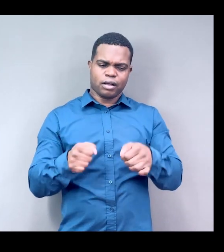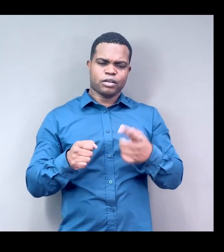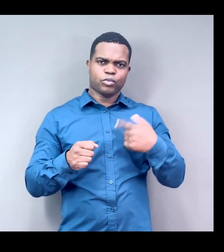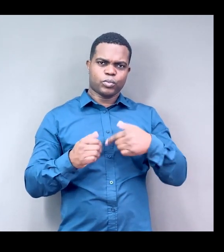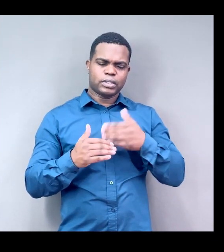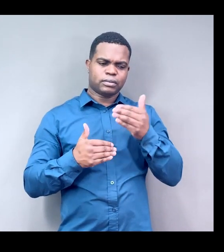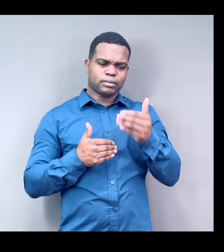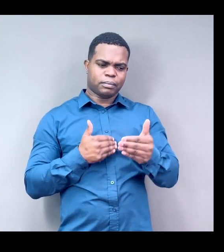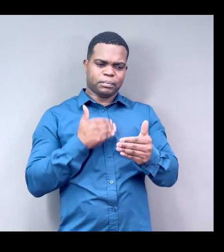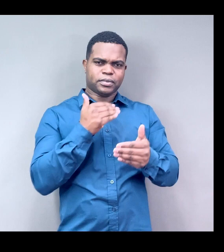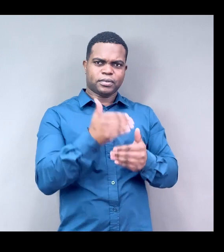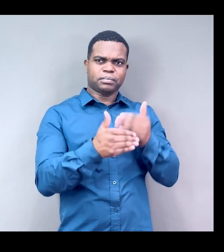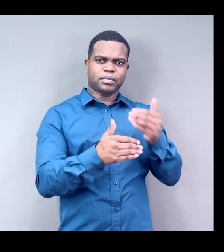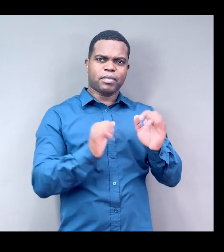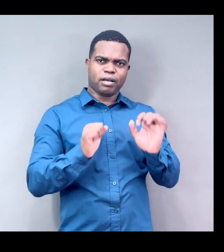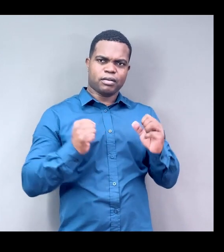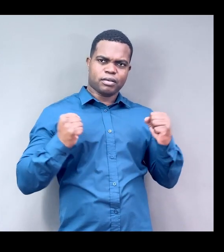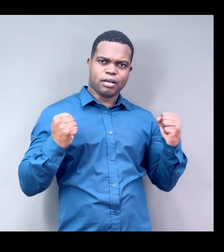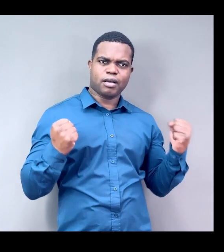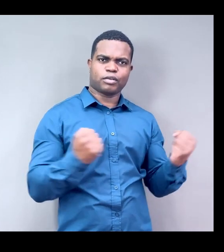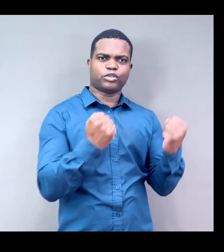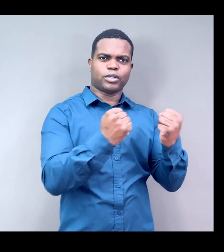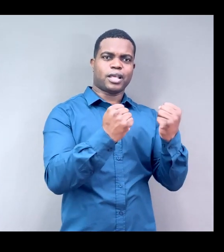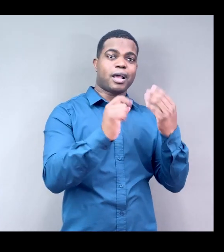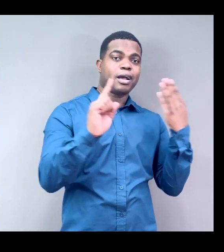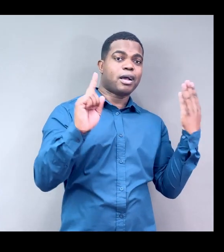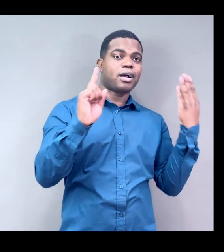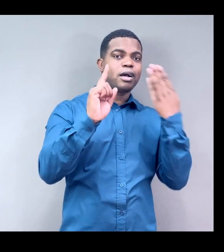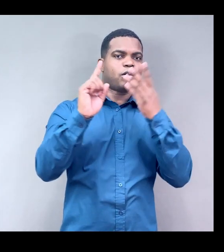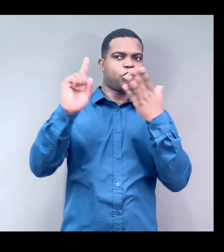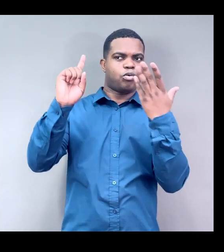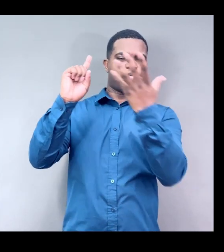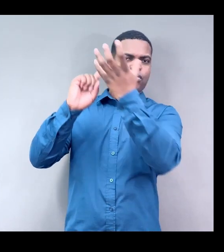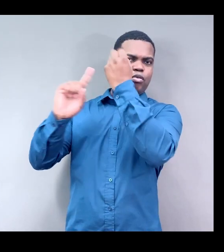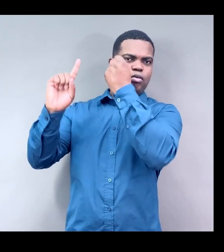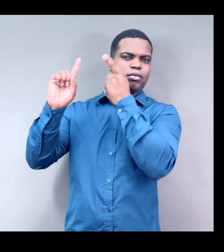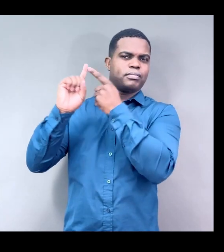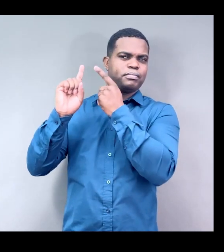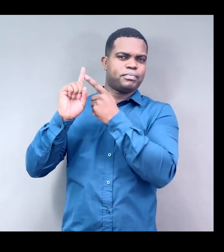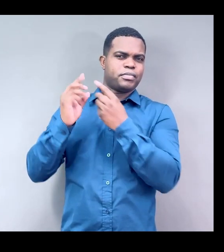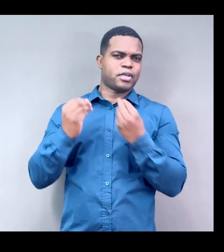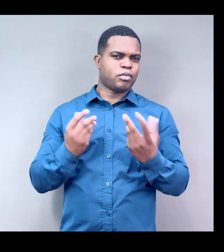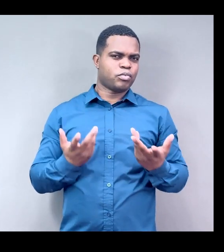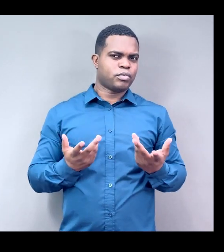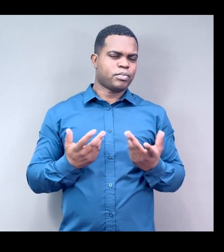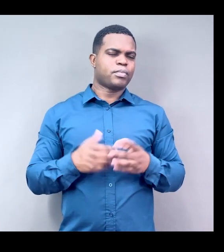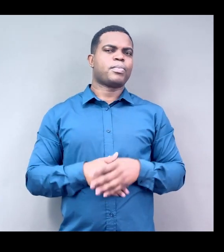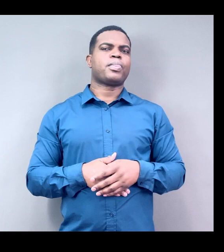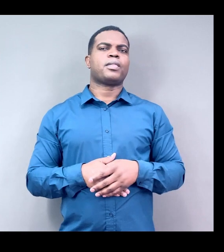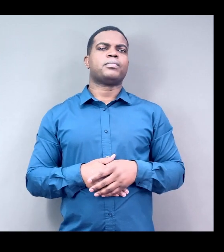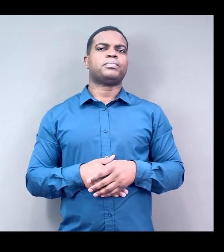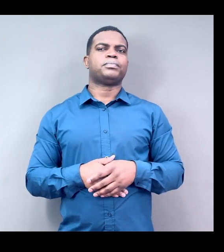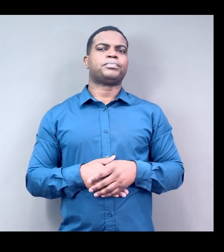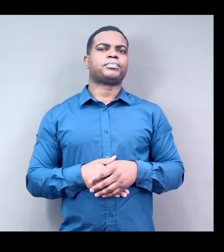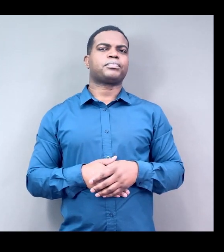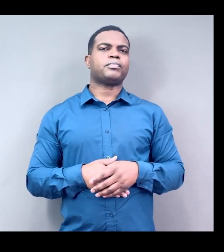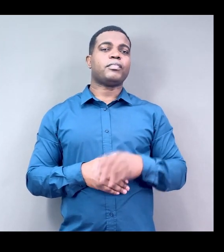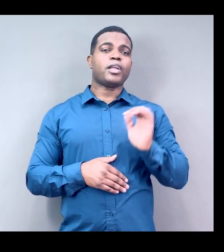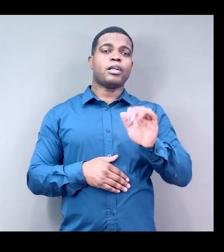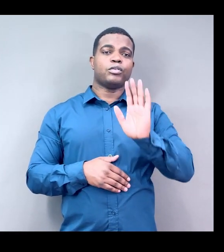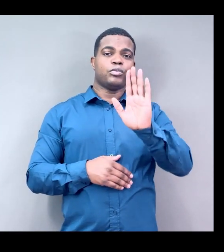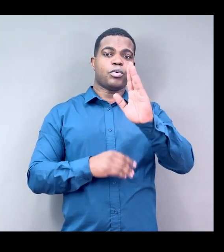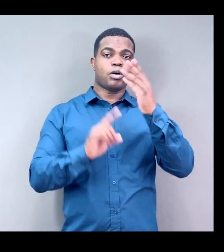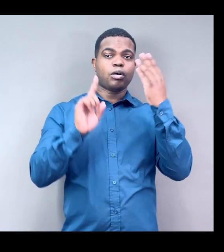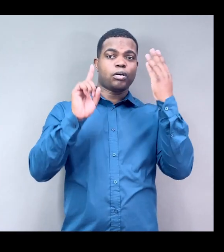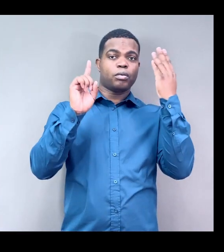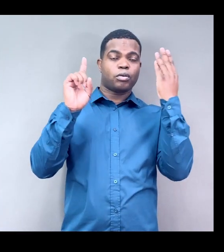create your objective, you look at the actionable steps that you can take to achieve that goal. So that forms